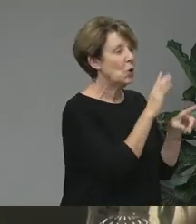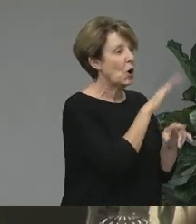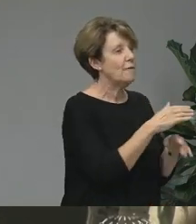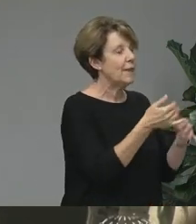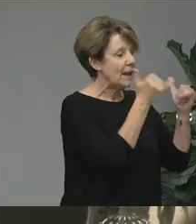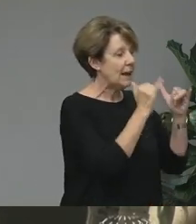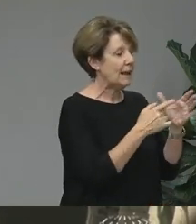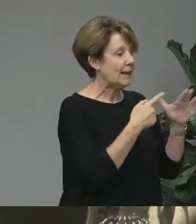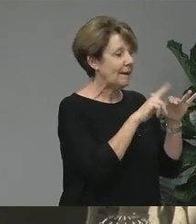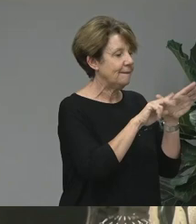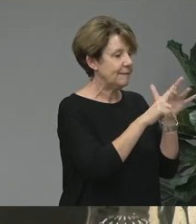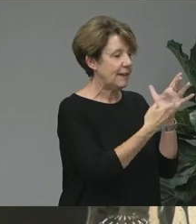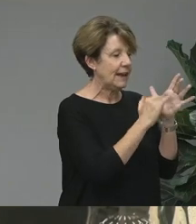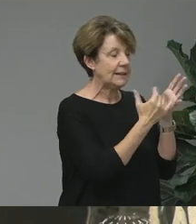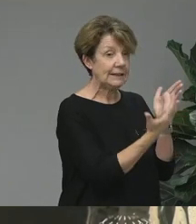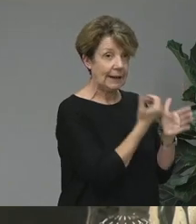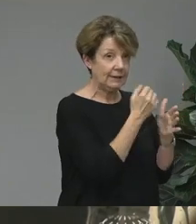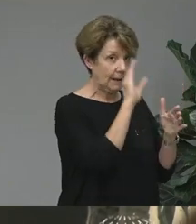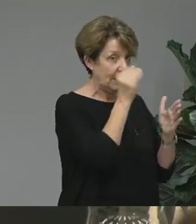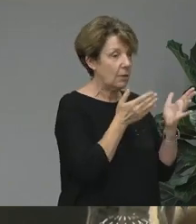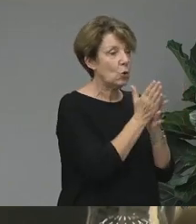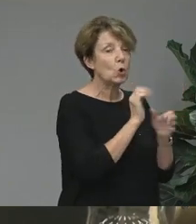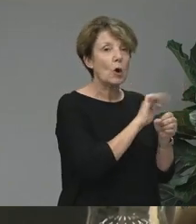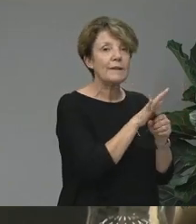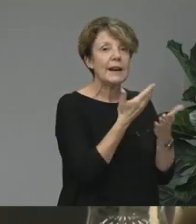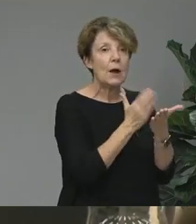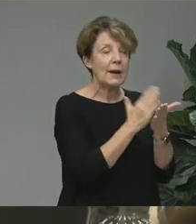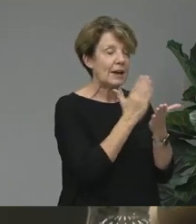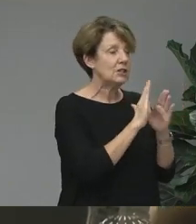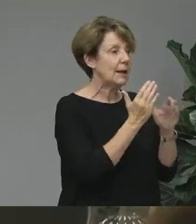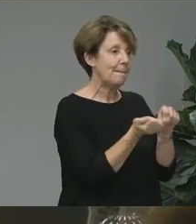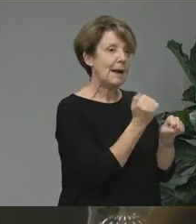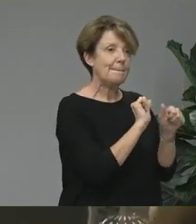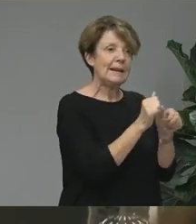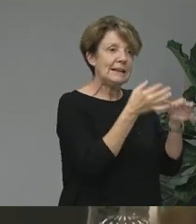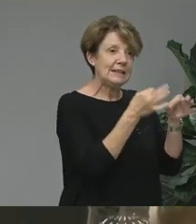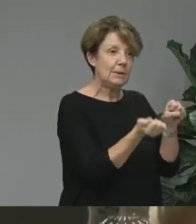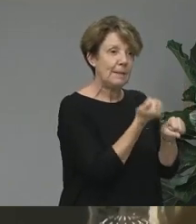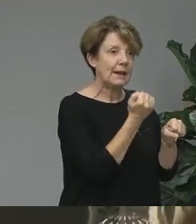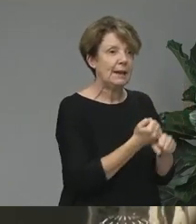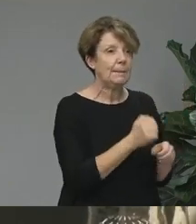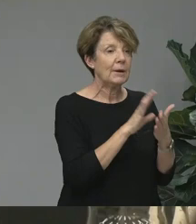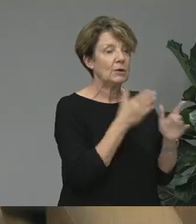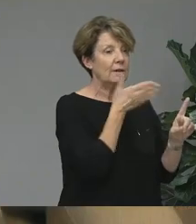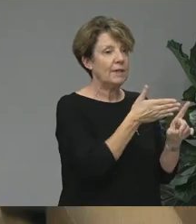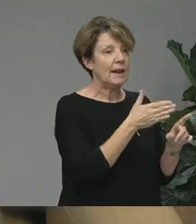the COVID-19 pandemic and how it contributed to better decision-making because of the Human Rights